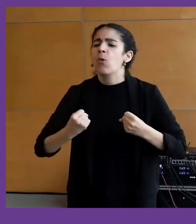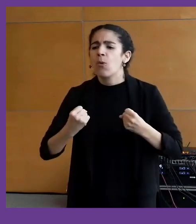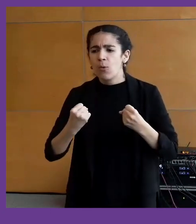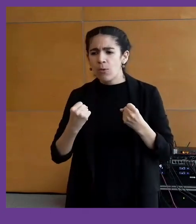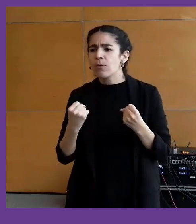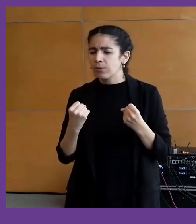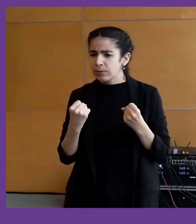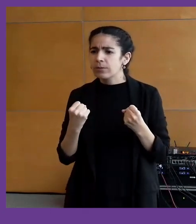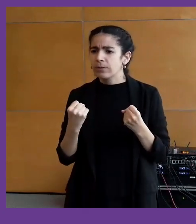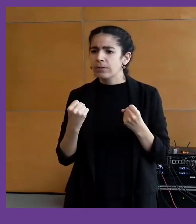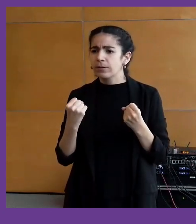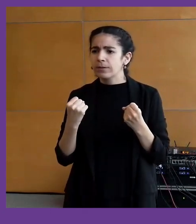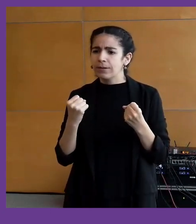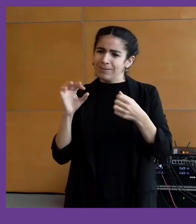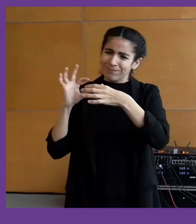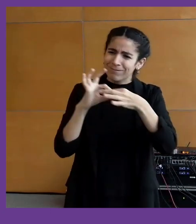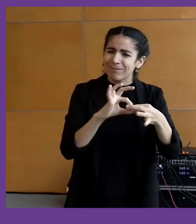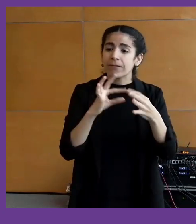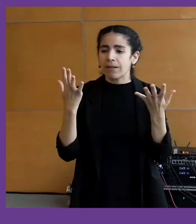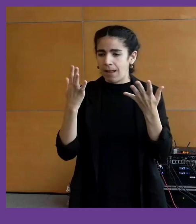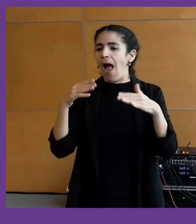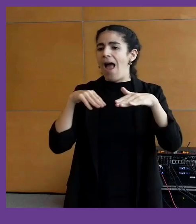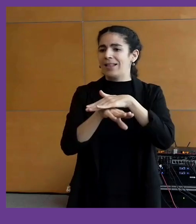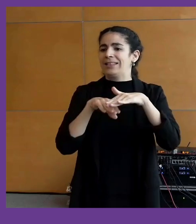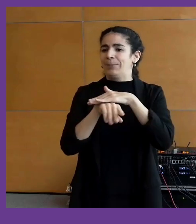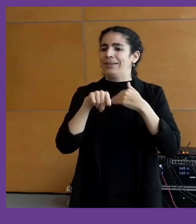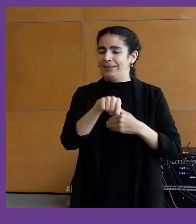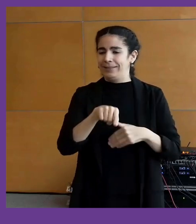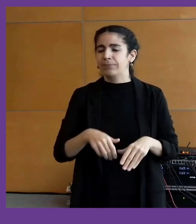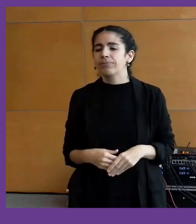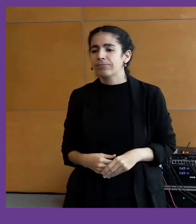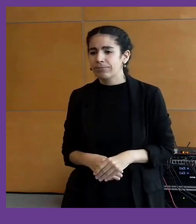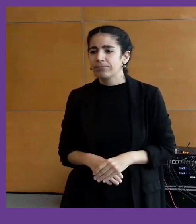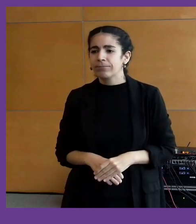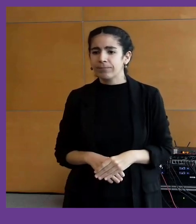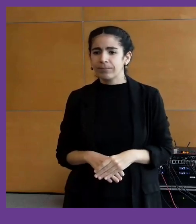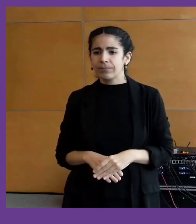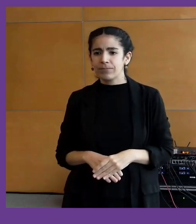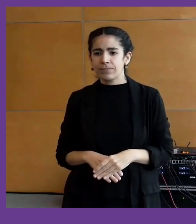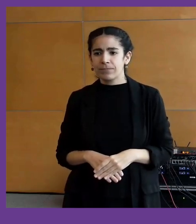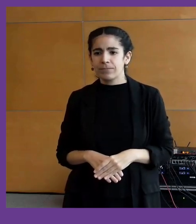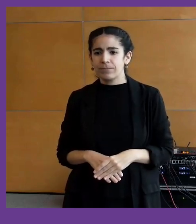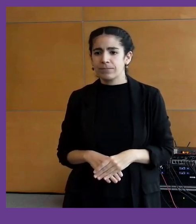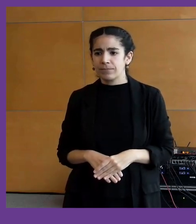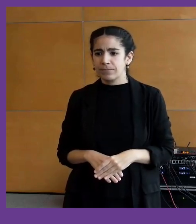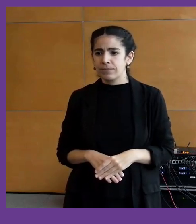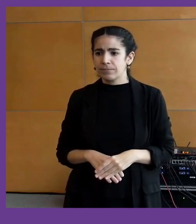the accessibility, and we organize workshop and